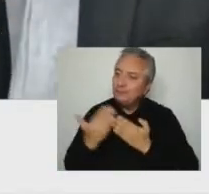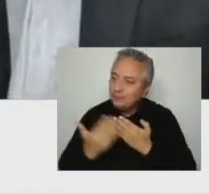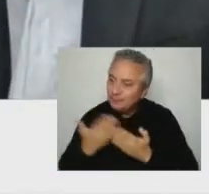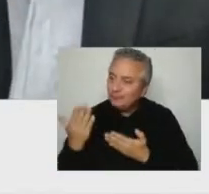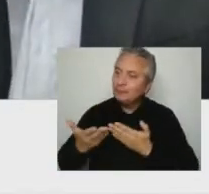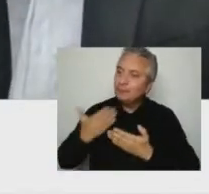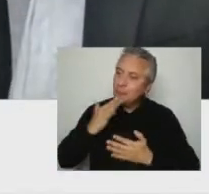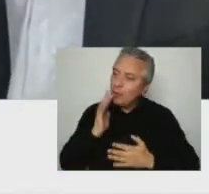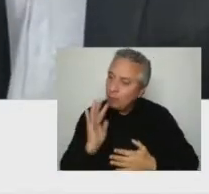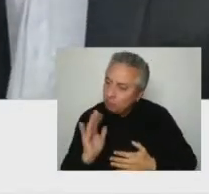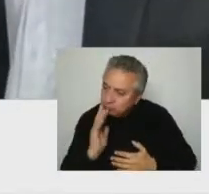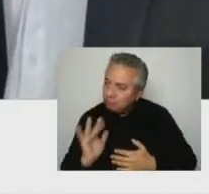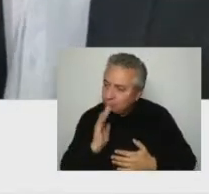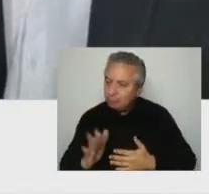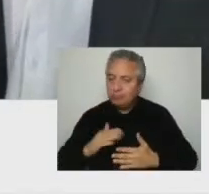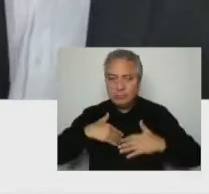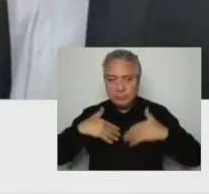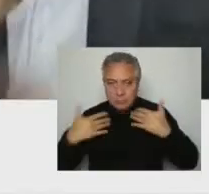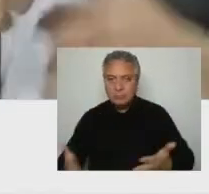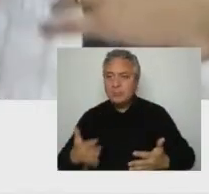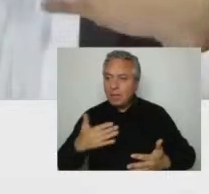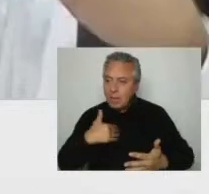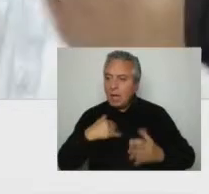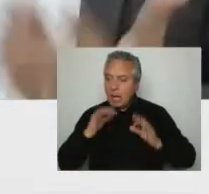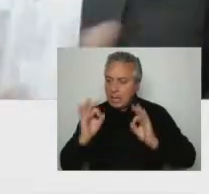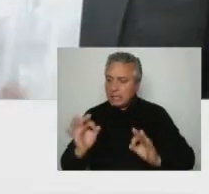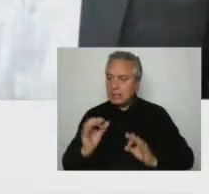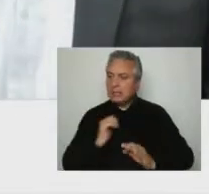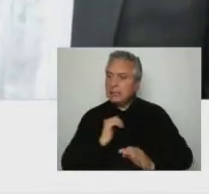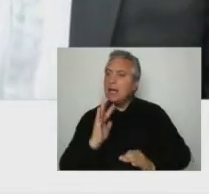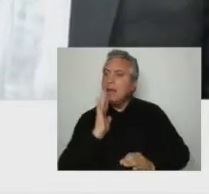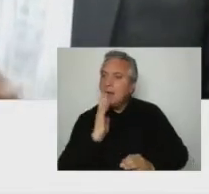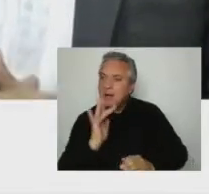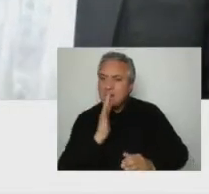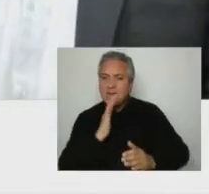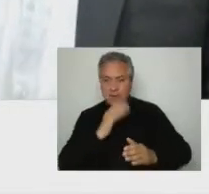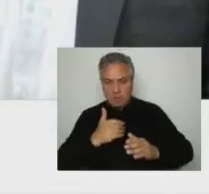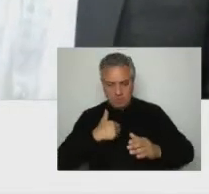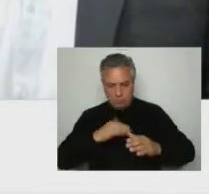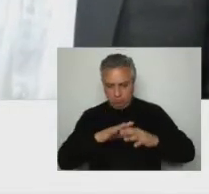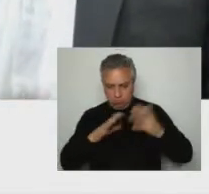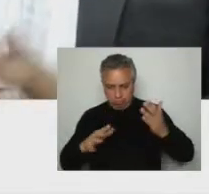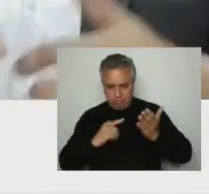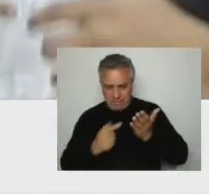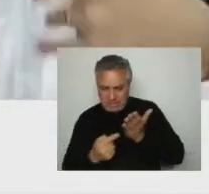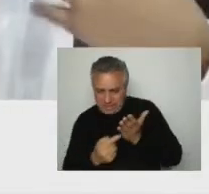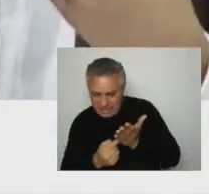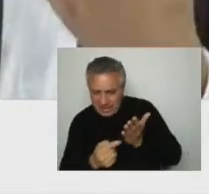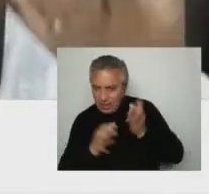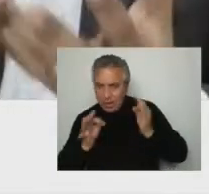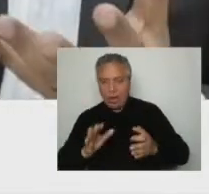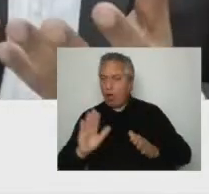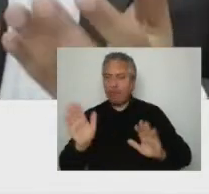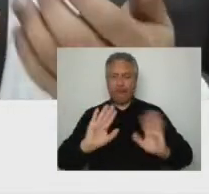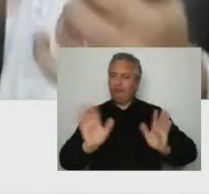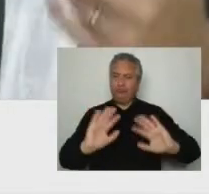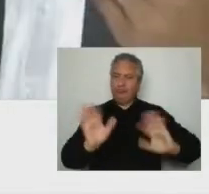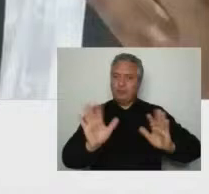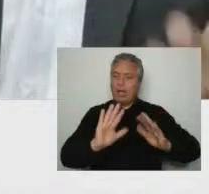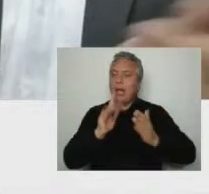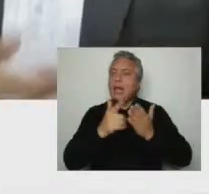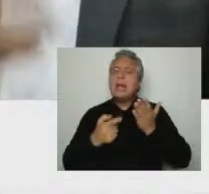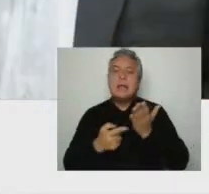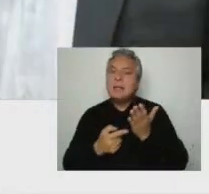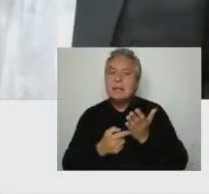on conveying our message in a user-friendly language that's not so technical, not common to the